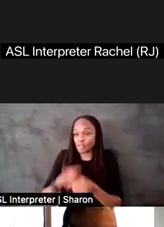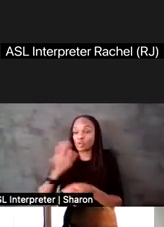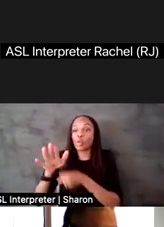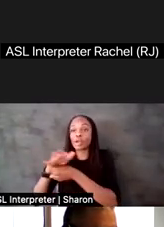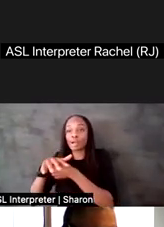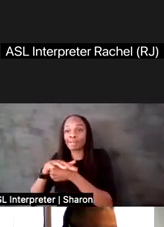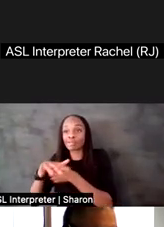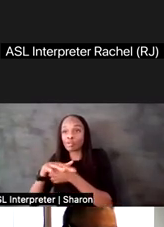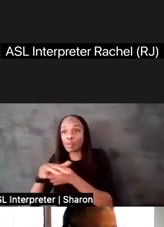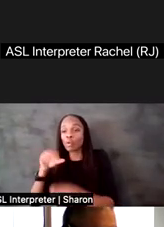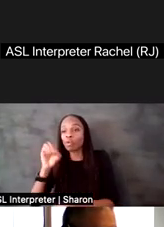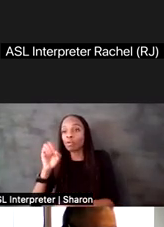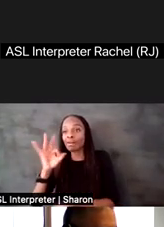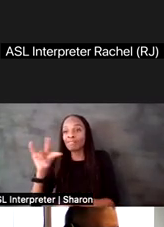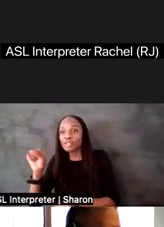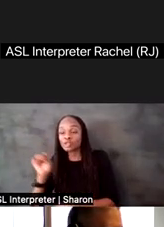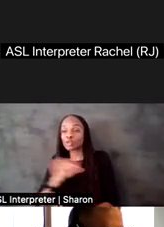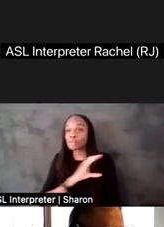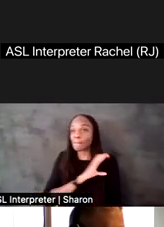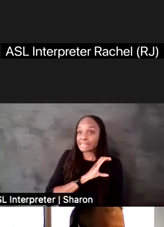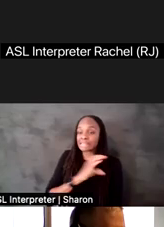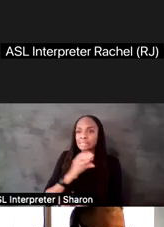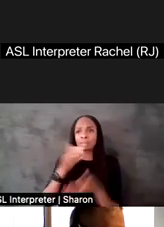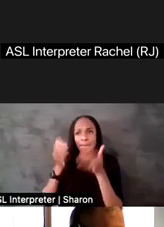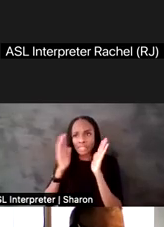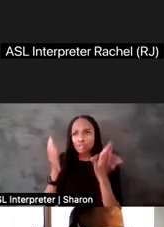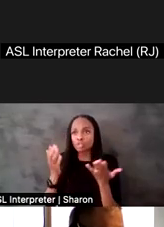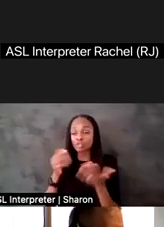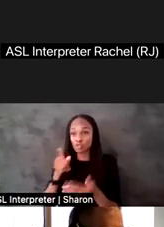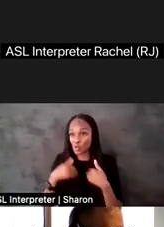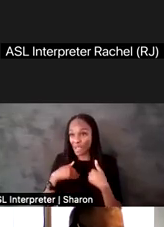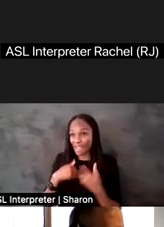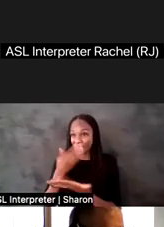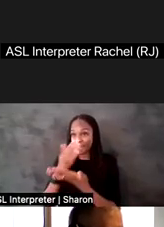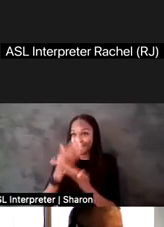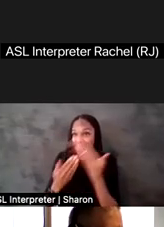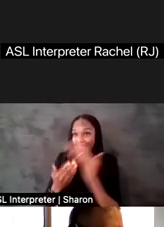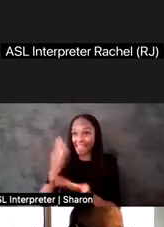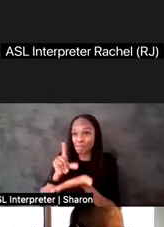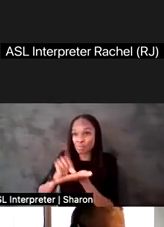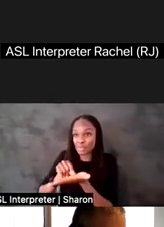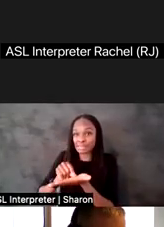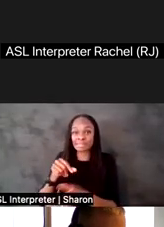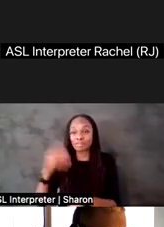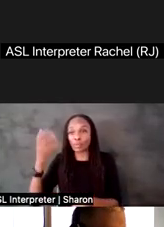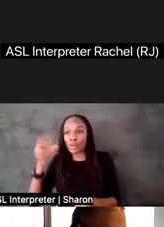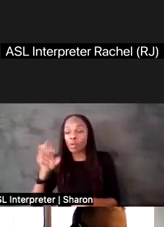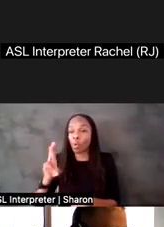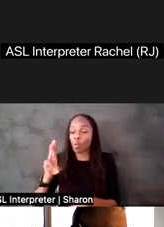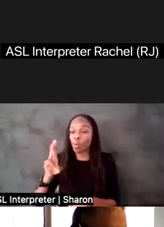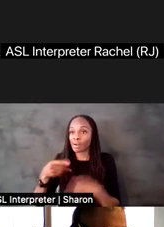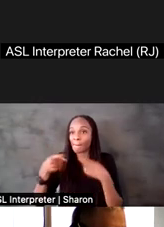officials, and please pay attention to that. Do you have a hand crank radio or a battery operated radio where you can get